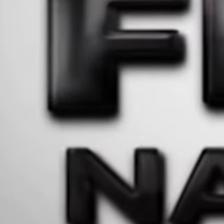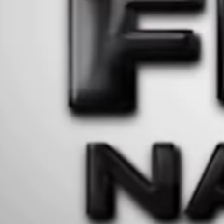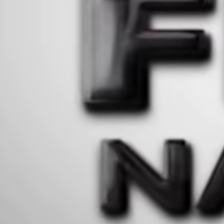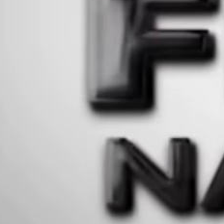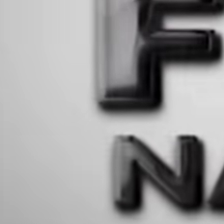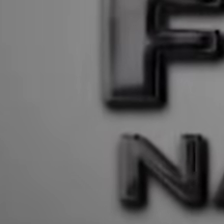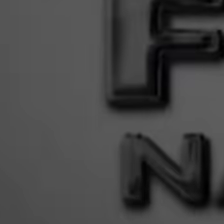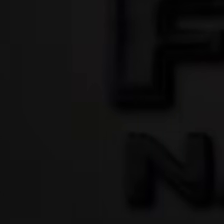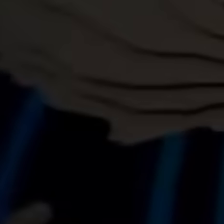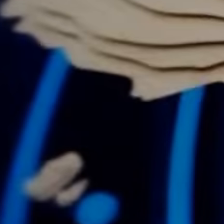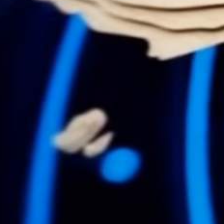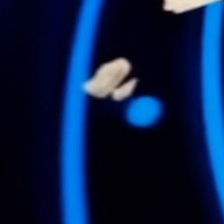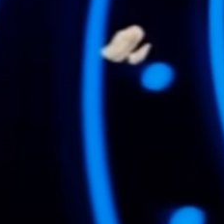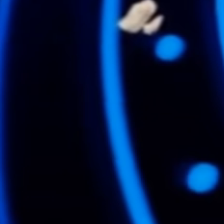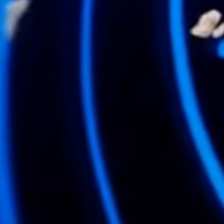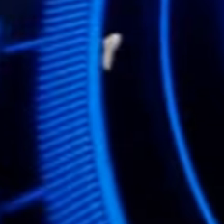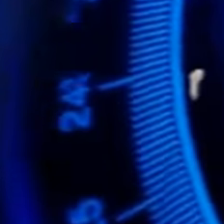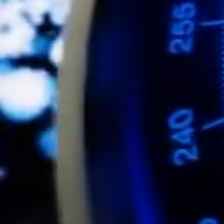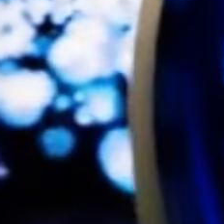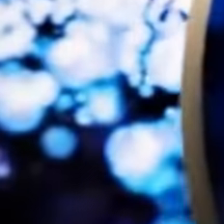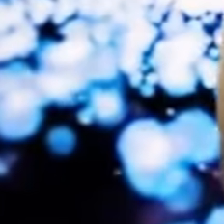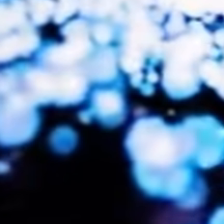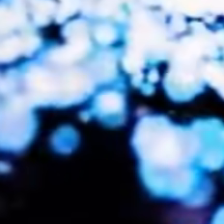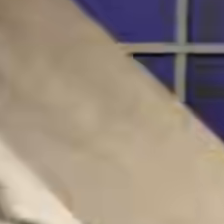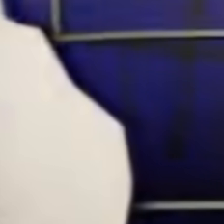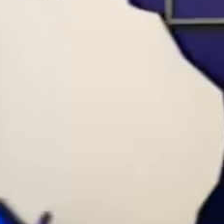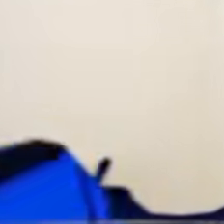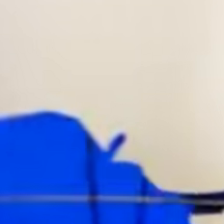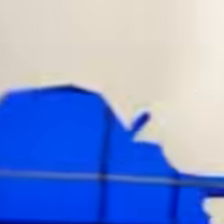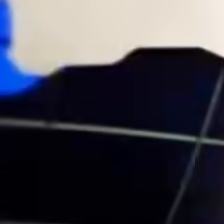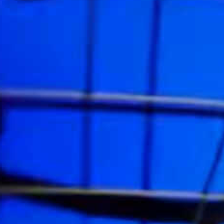Radio Fiji One, Nandom.